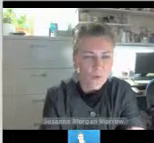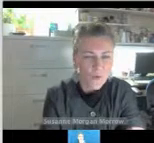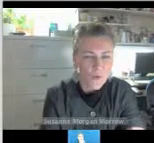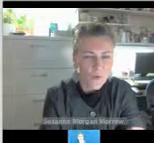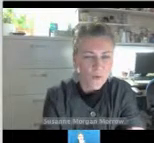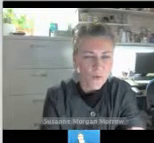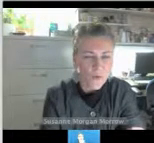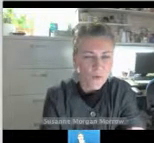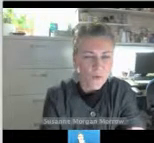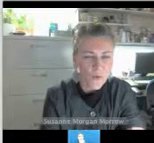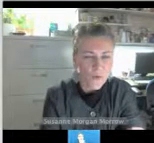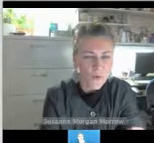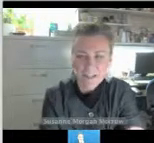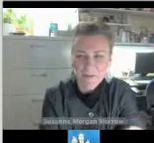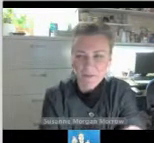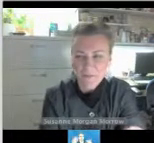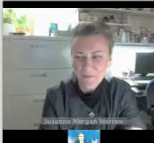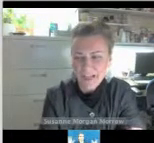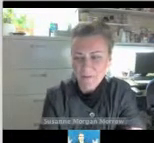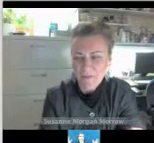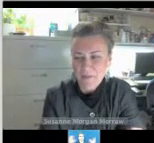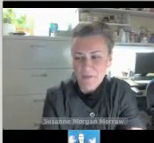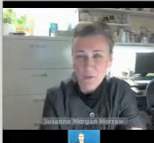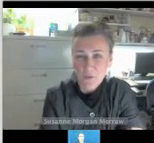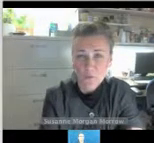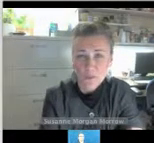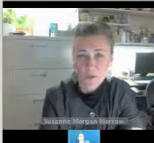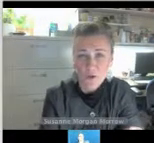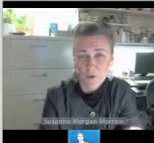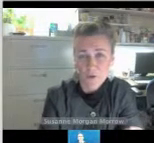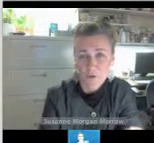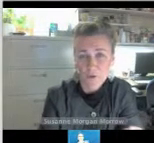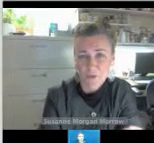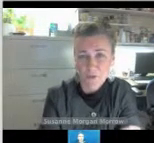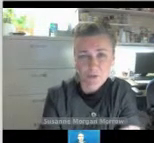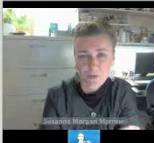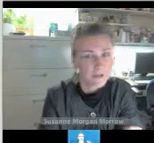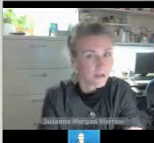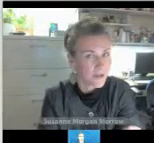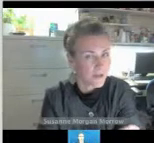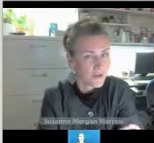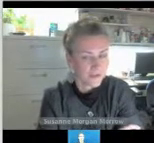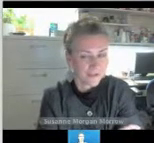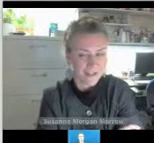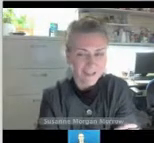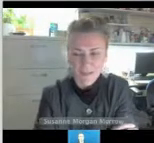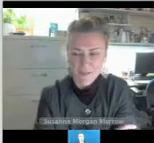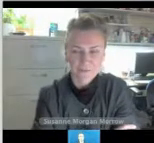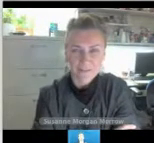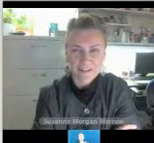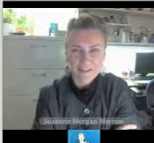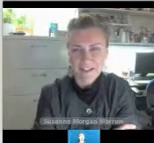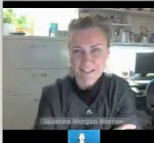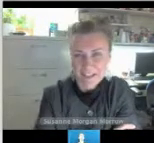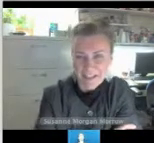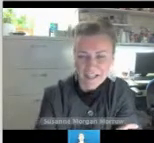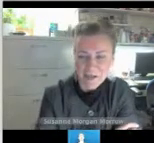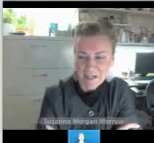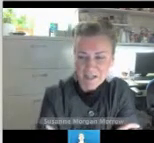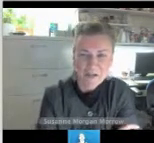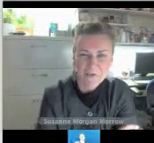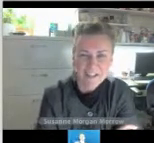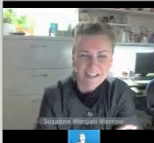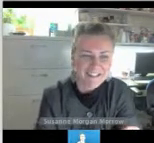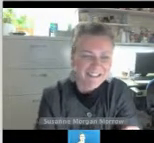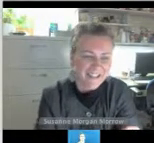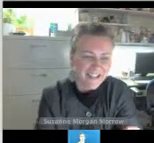to coordinate this and get it all put together. They also will be your go-to folks when it comes to CEUs.